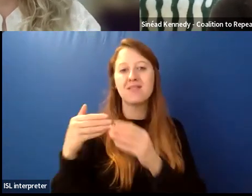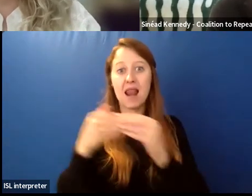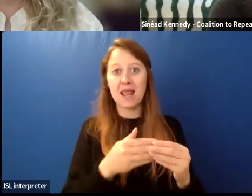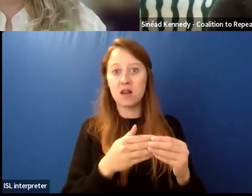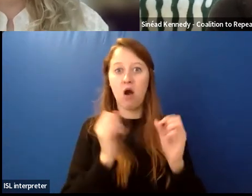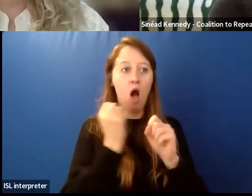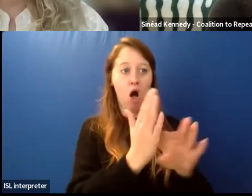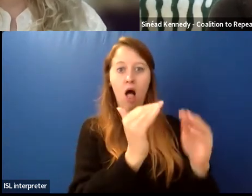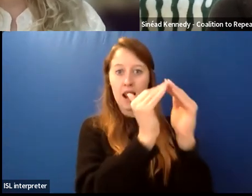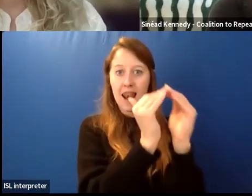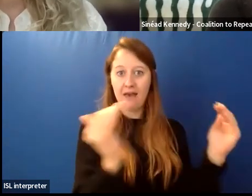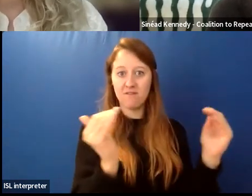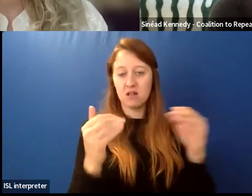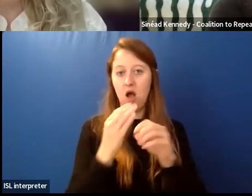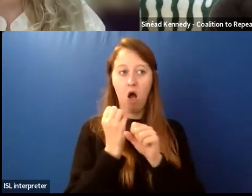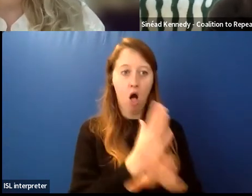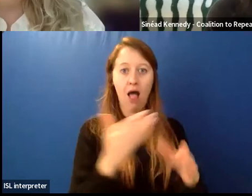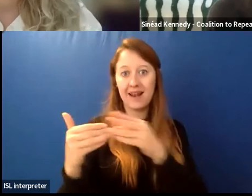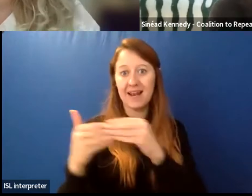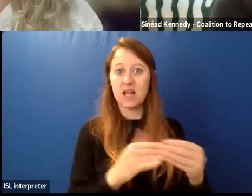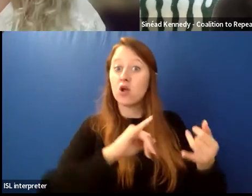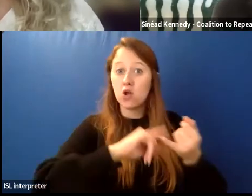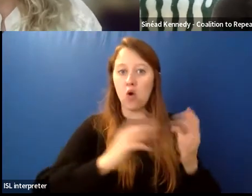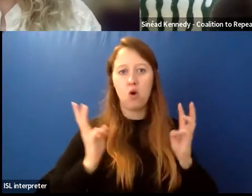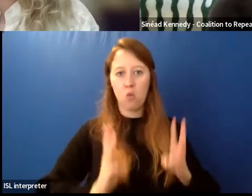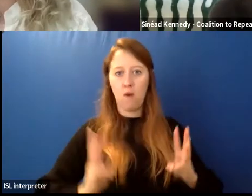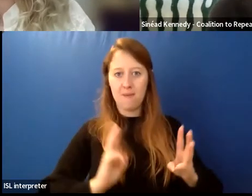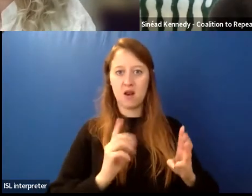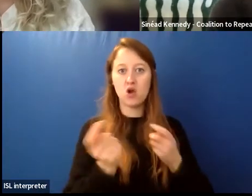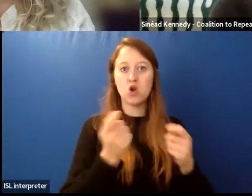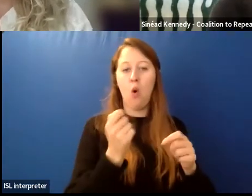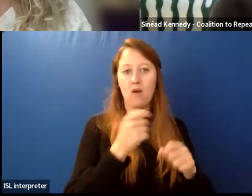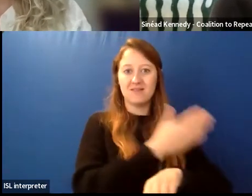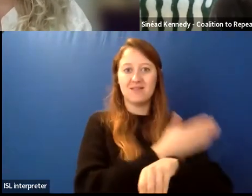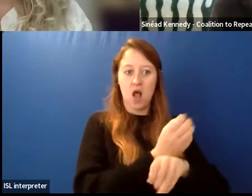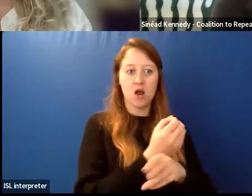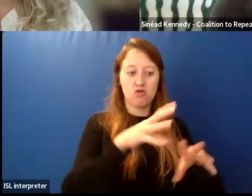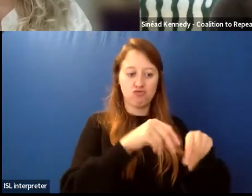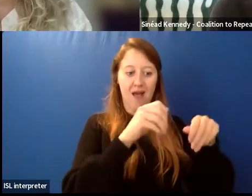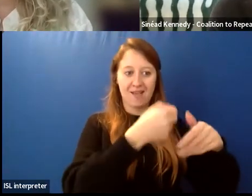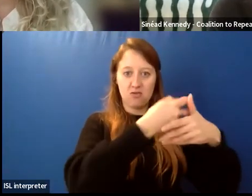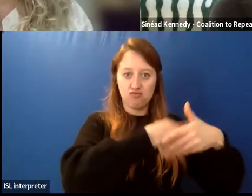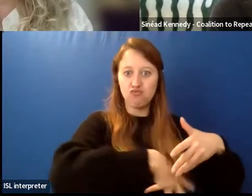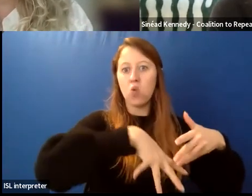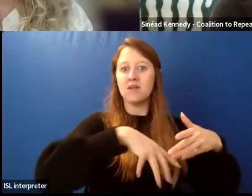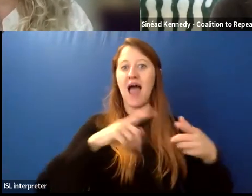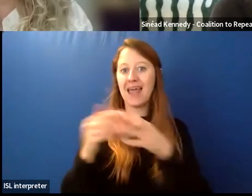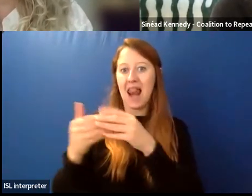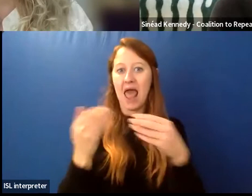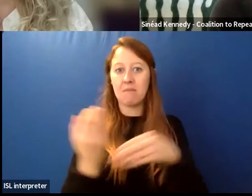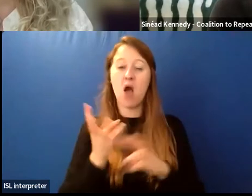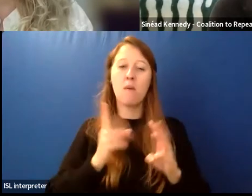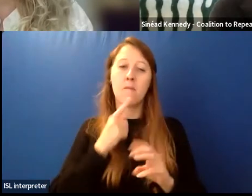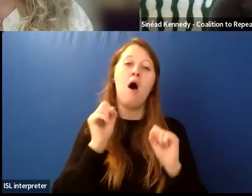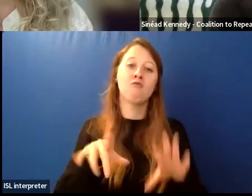was by women at a grassroots level, and also in terms of the national campaign. Of course, men played a role in